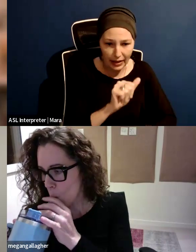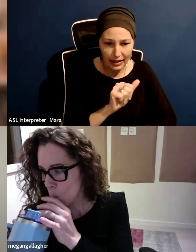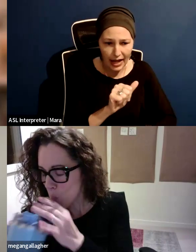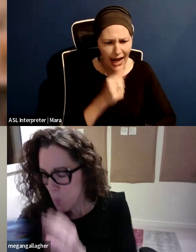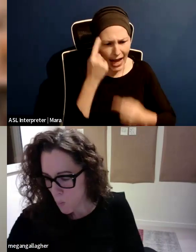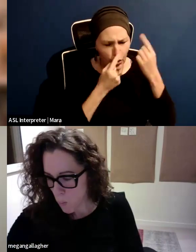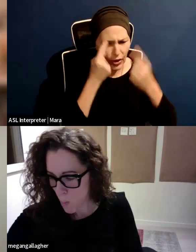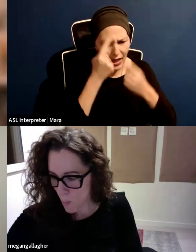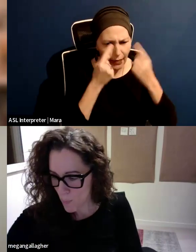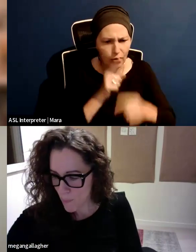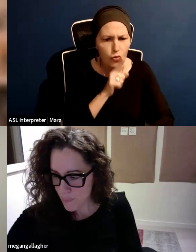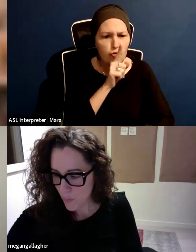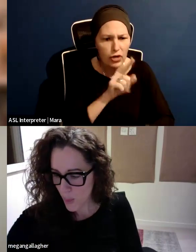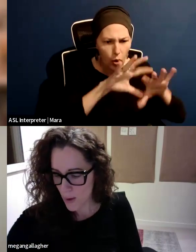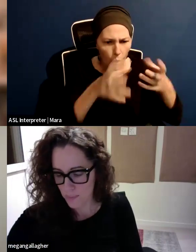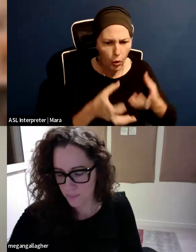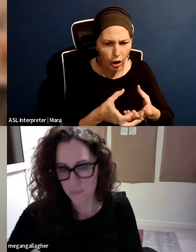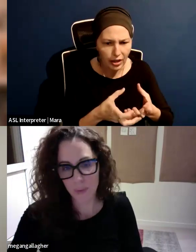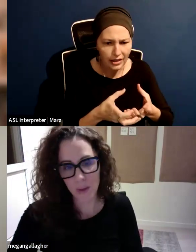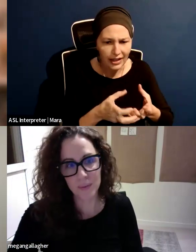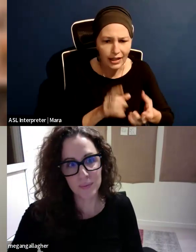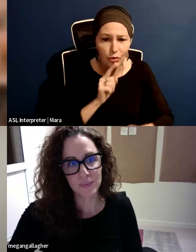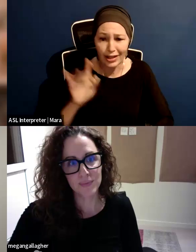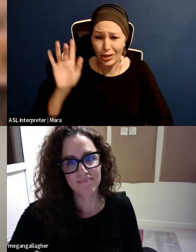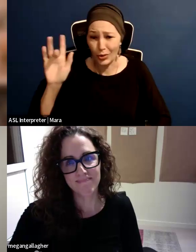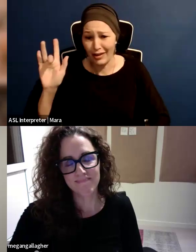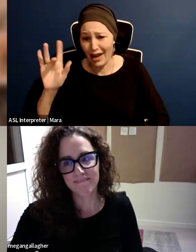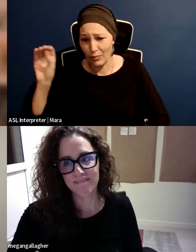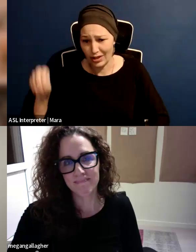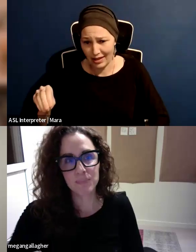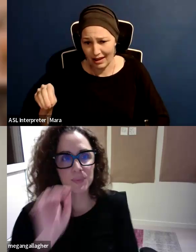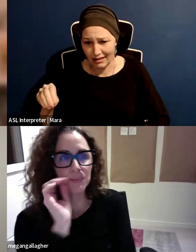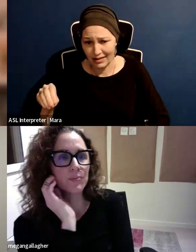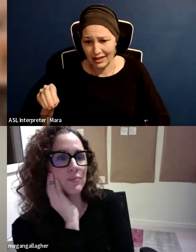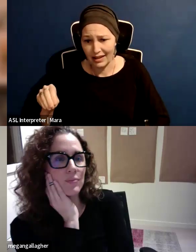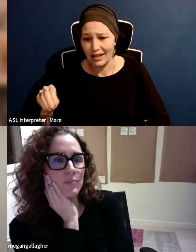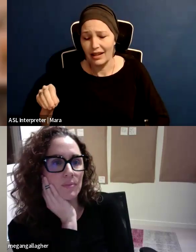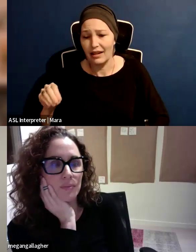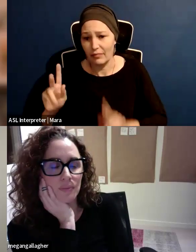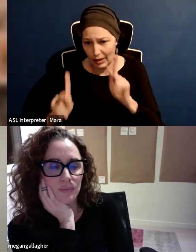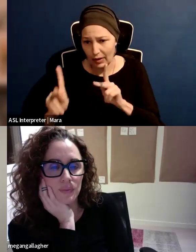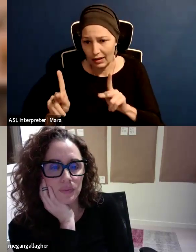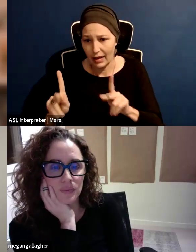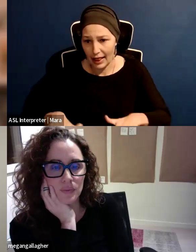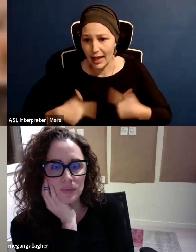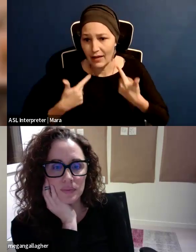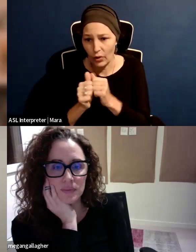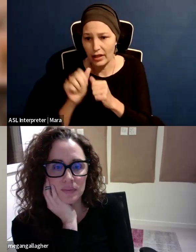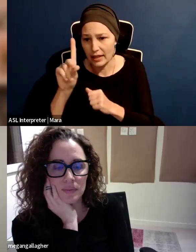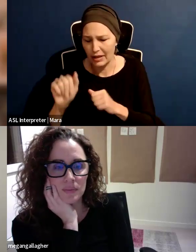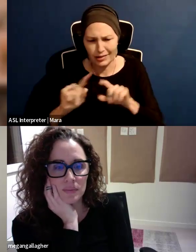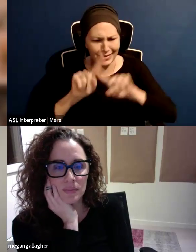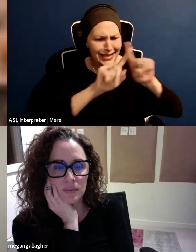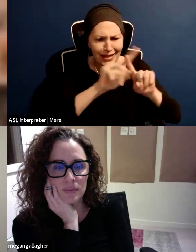think about the real world, it's really 1 in 4 adults living with a disability. And there's all types, right?